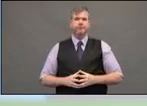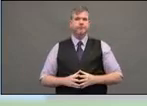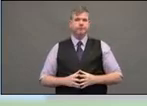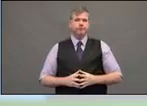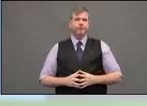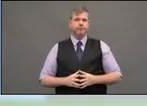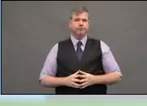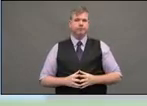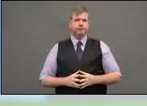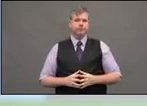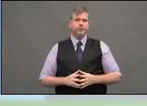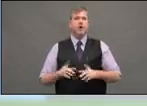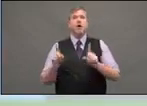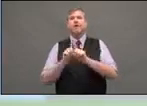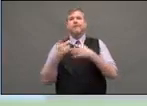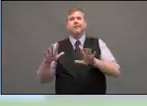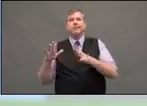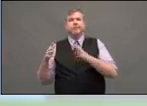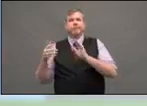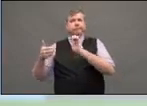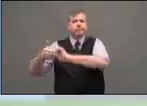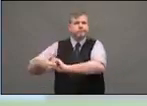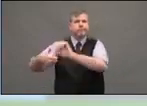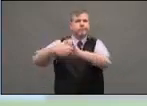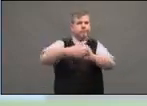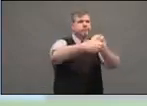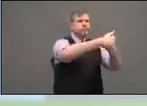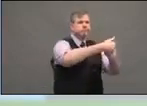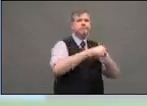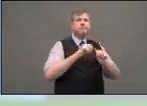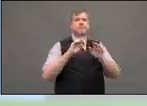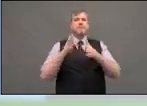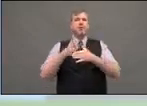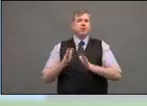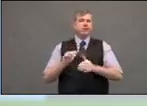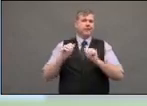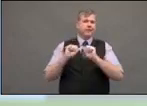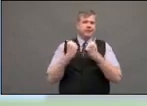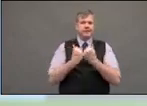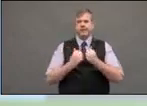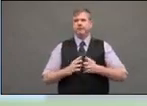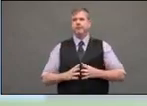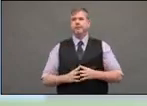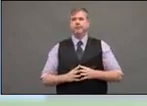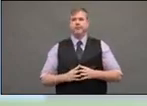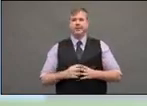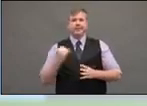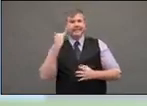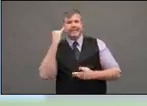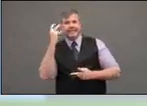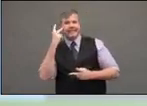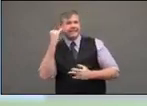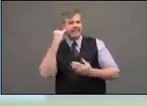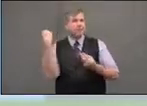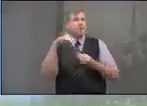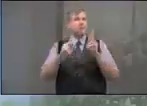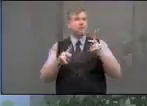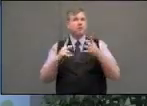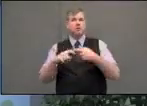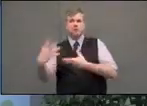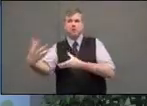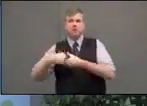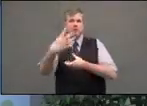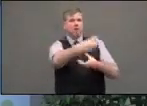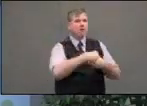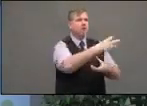agencies, community-based organizations, and the community at large to see if there are volunteers that can be assigned to this work. Mm-hmm.